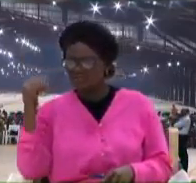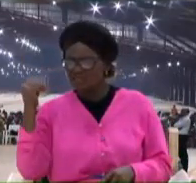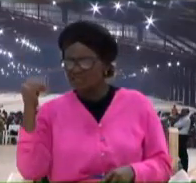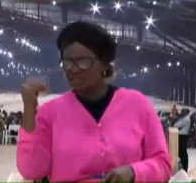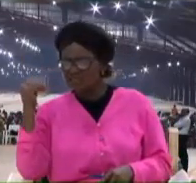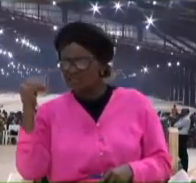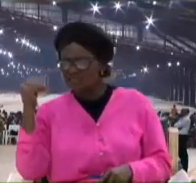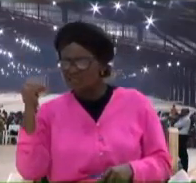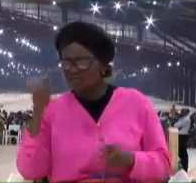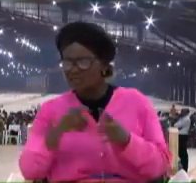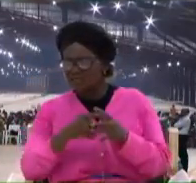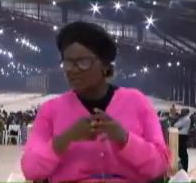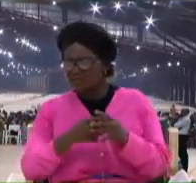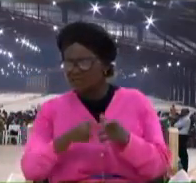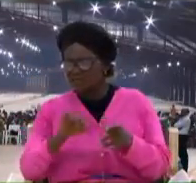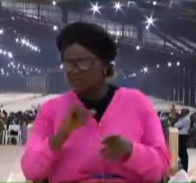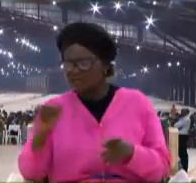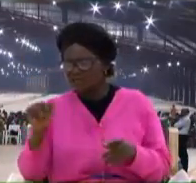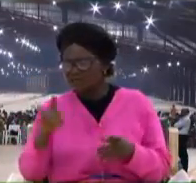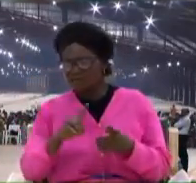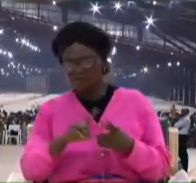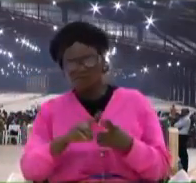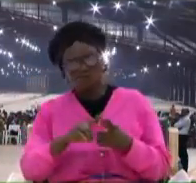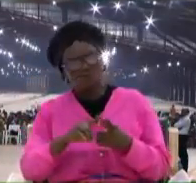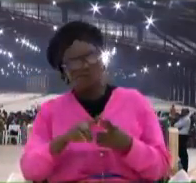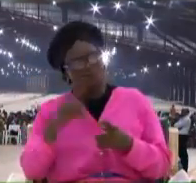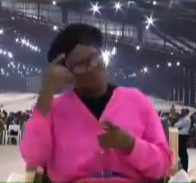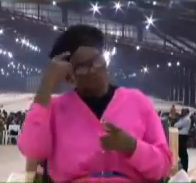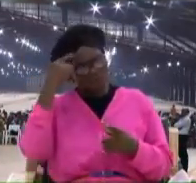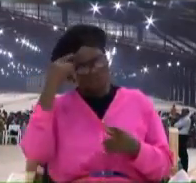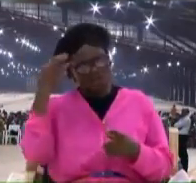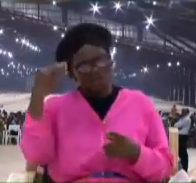he was beginning to think of death.